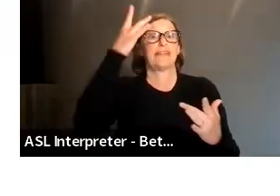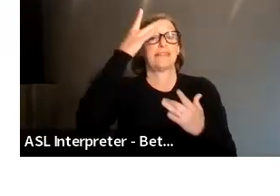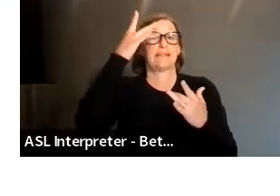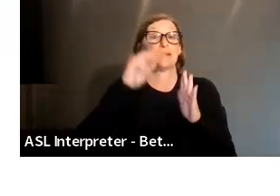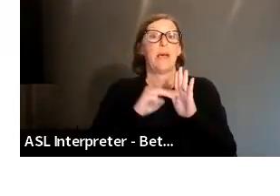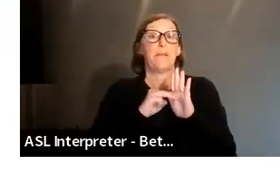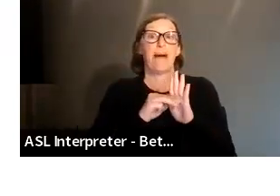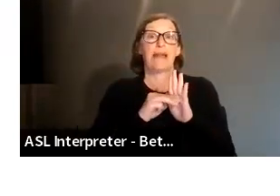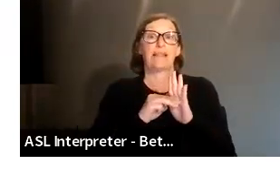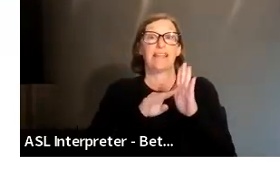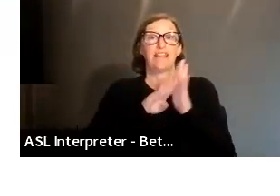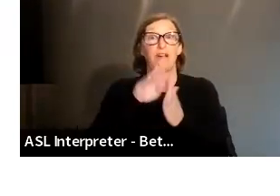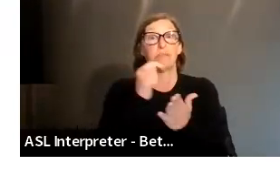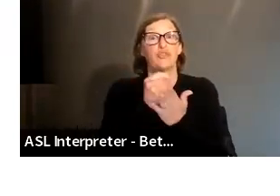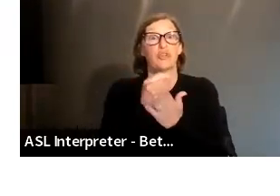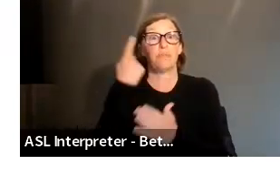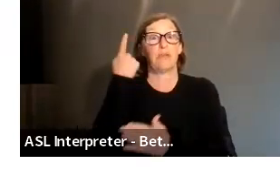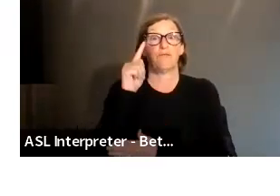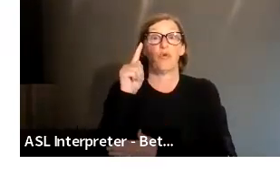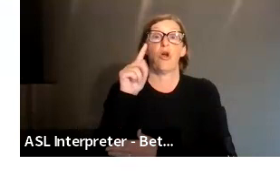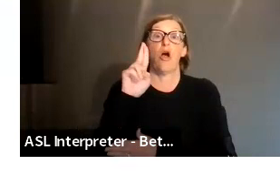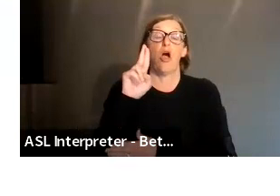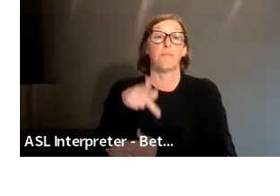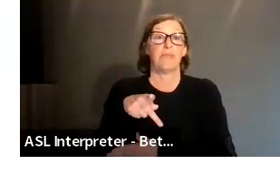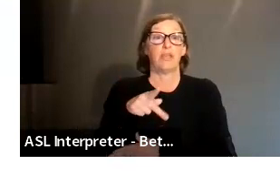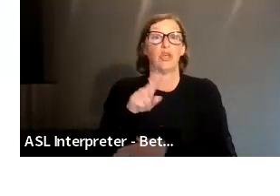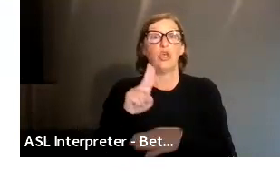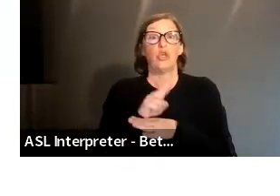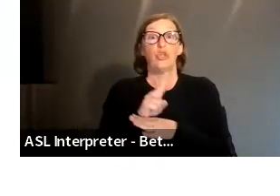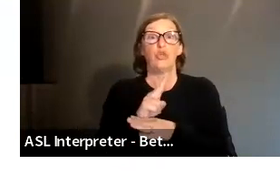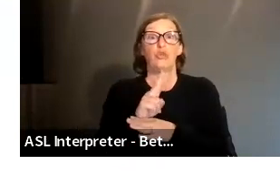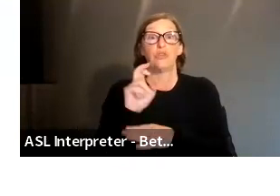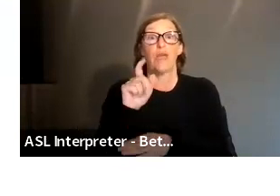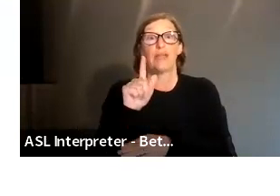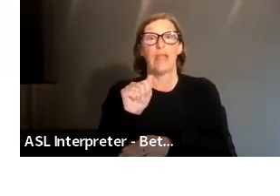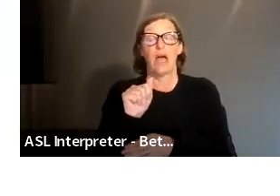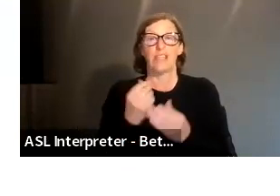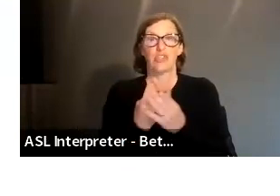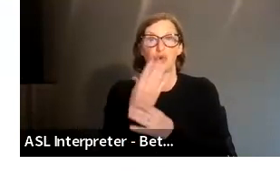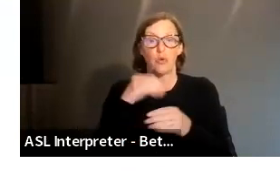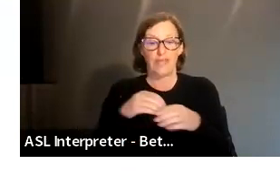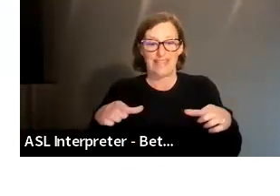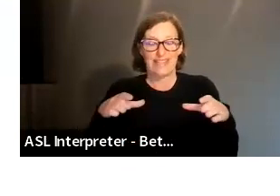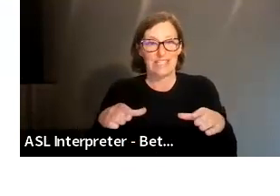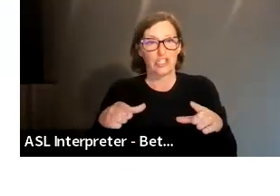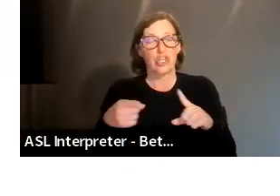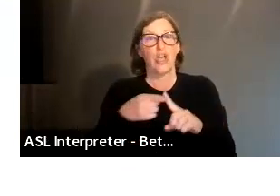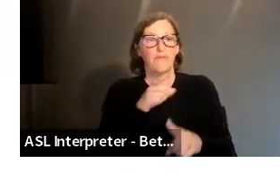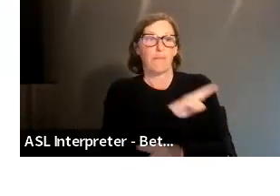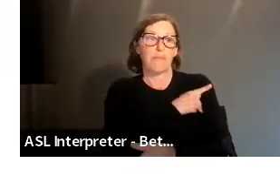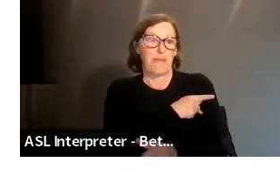treatment for RP using mini retina that we grow in a dish that is derived from a patient's own